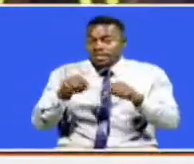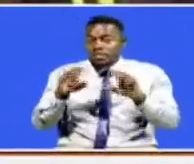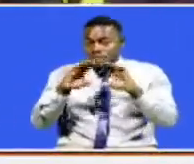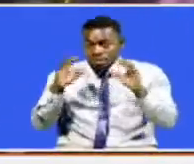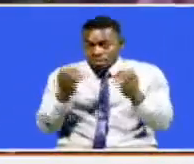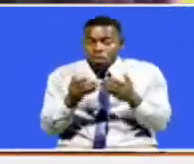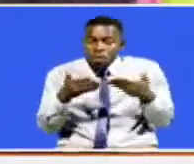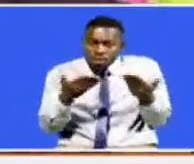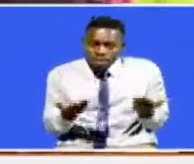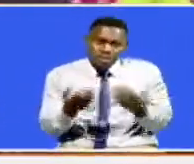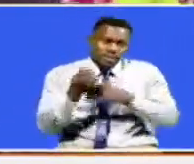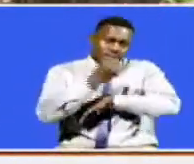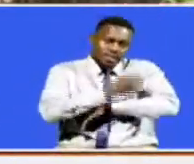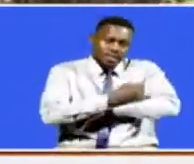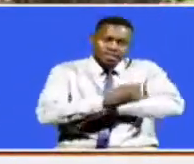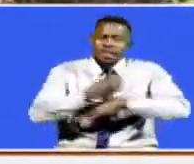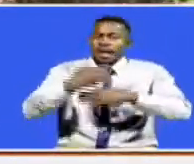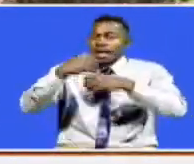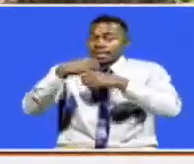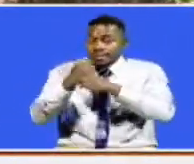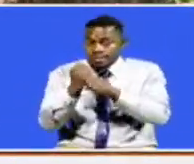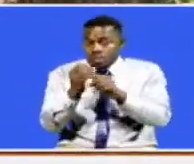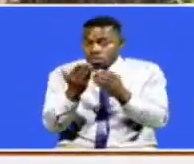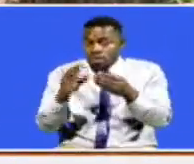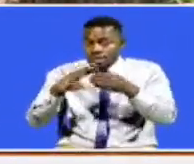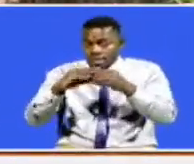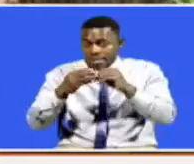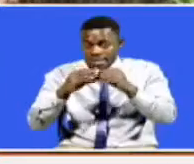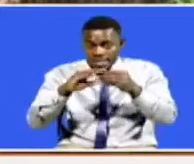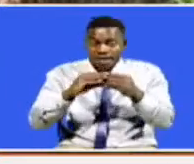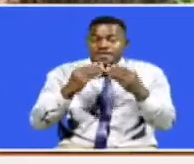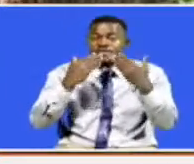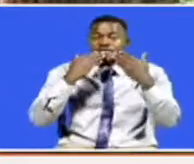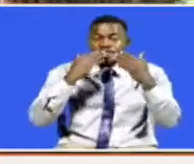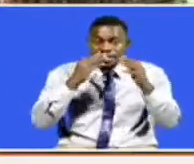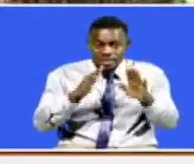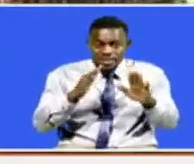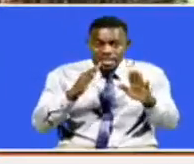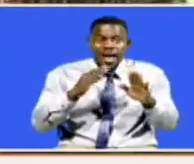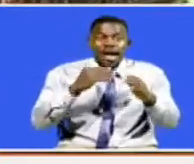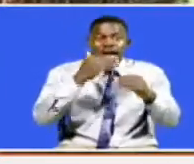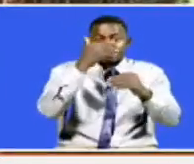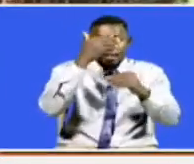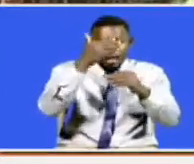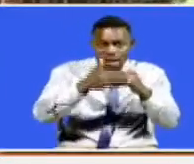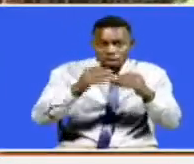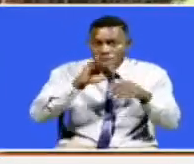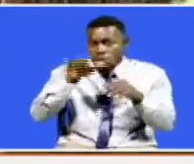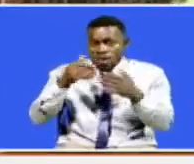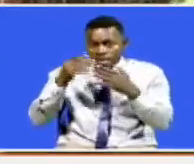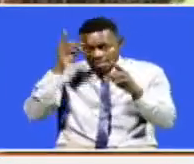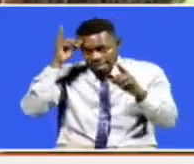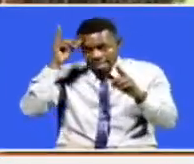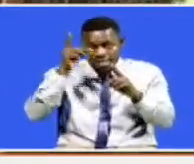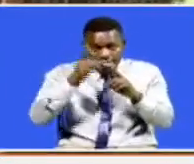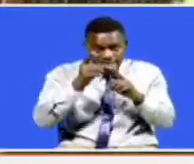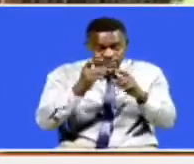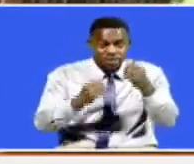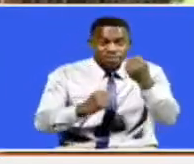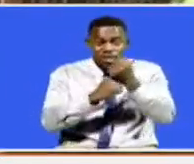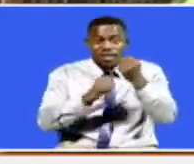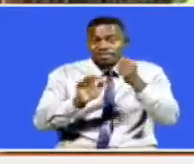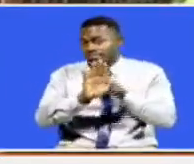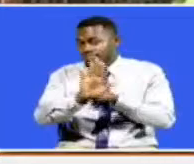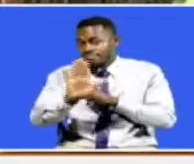bulk of majority in the area, will showcase their lifestyle with their living abodes complete with open shower